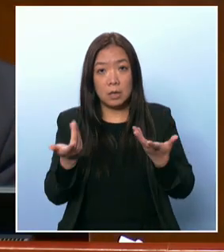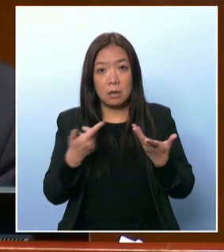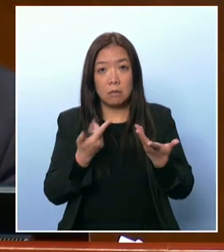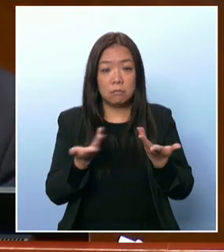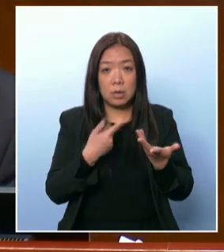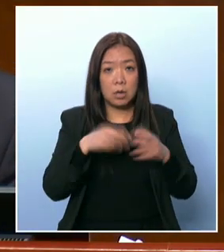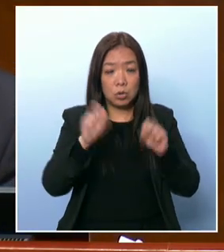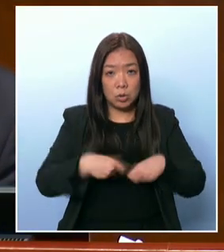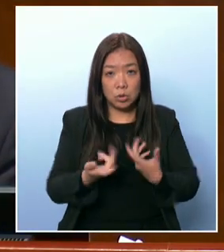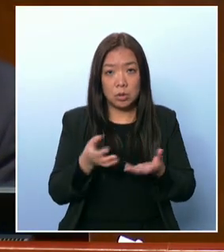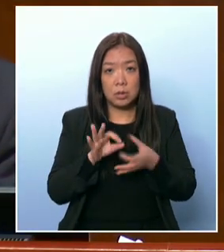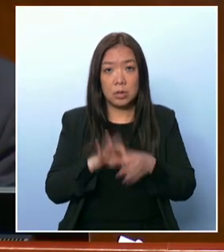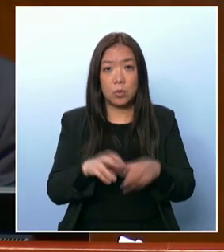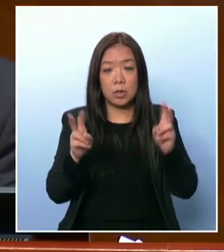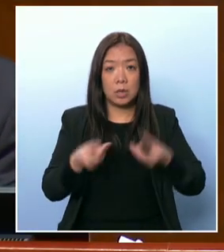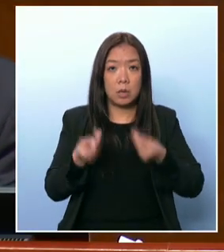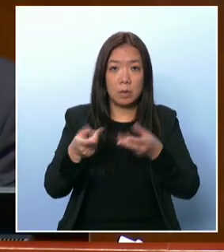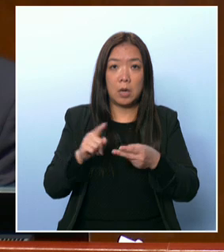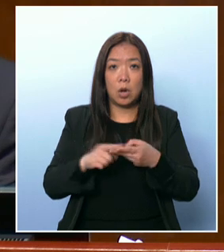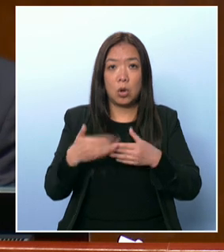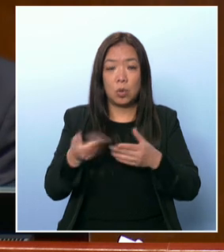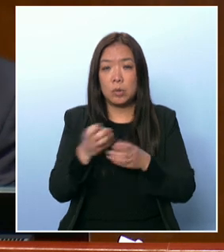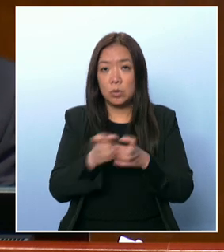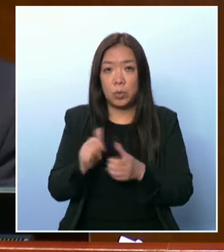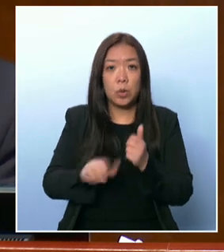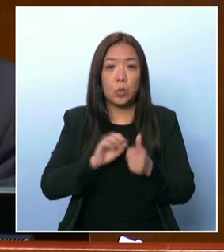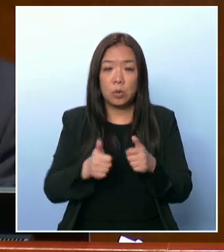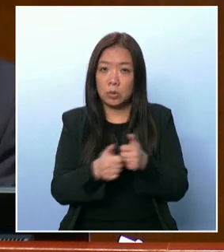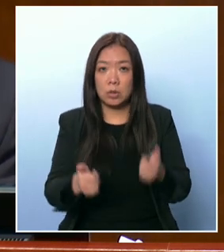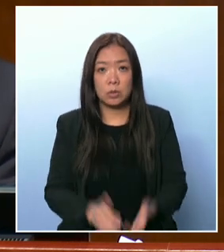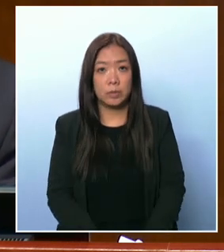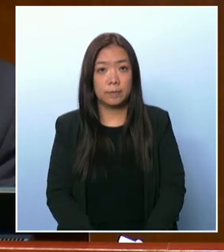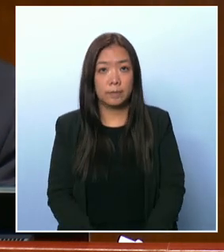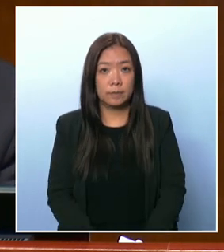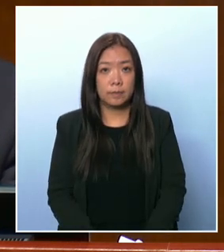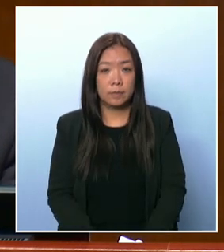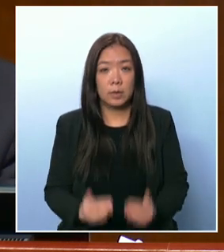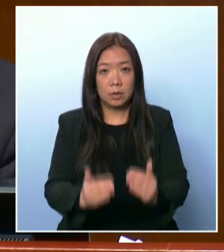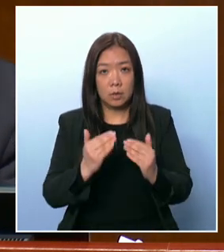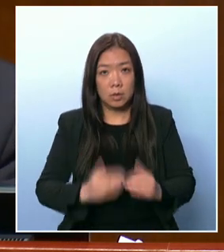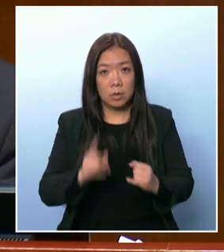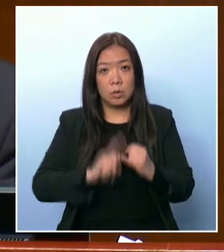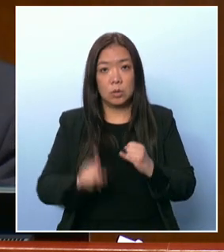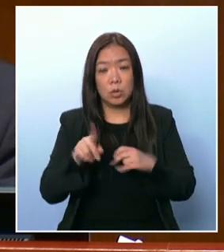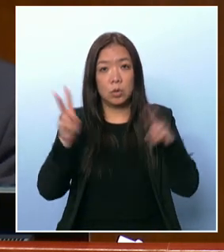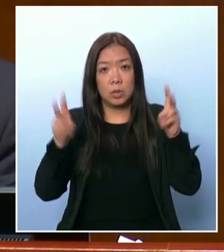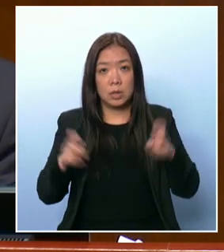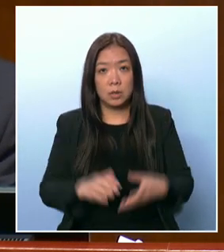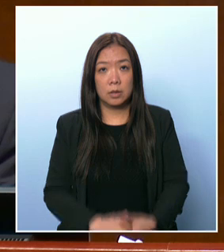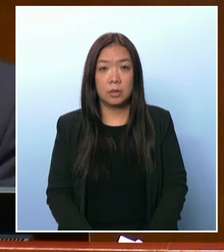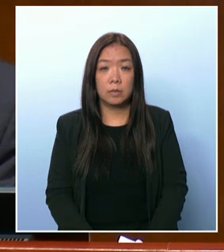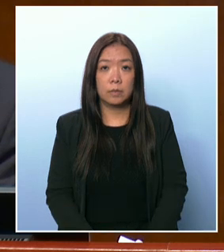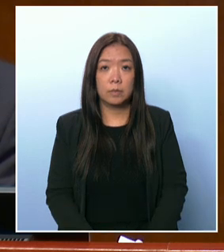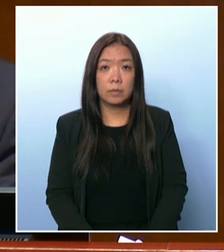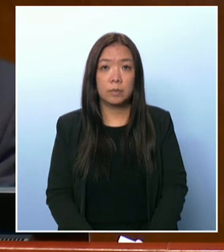Well, it seems that we don't have any objecting views, so we support the submission of this